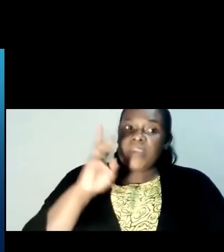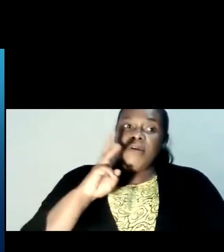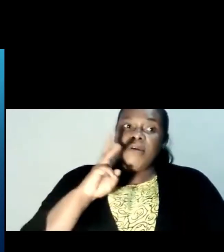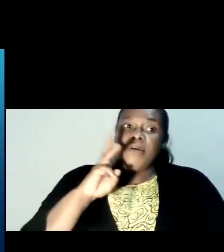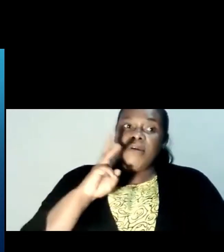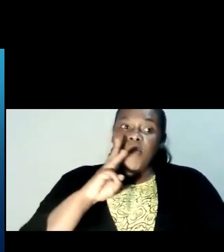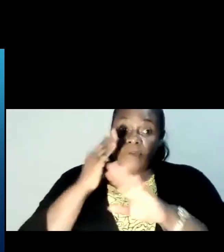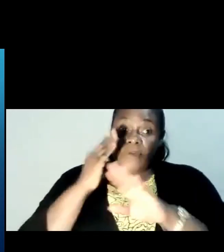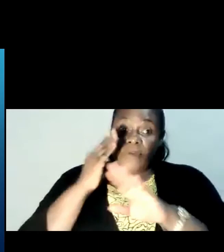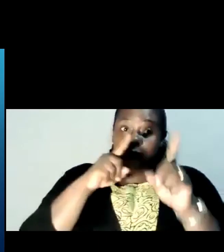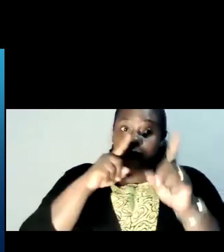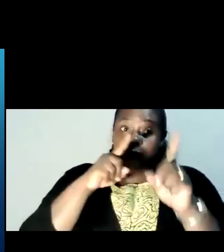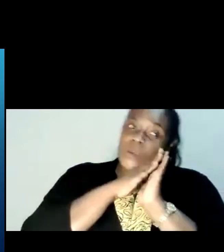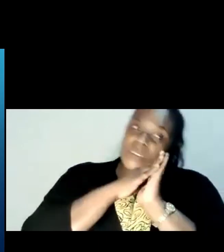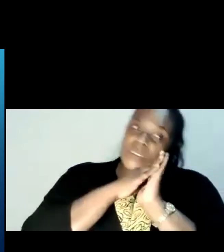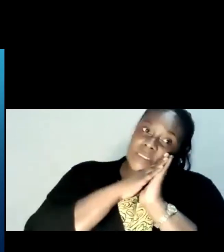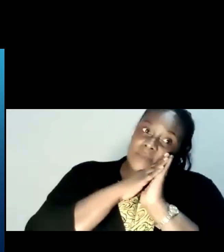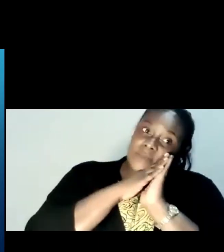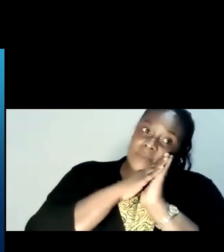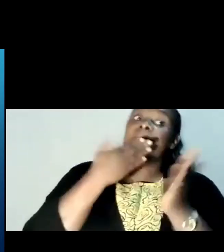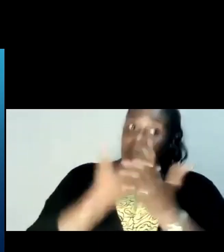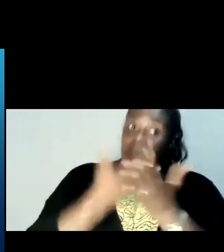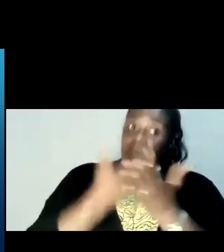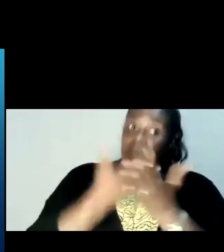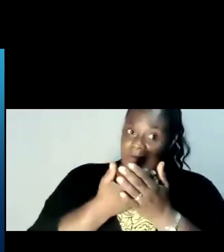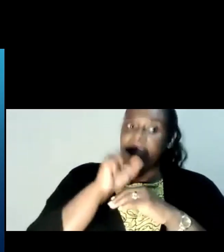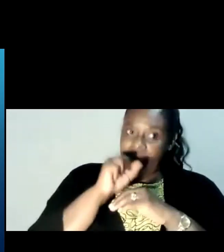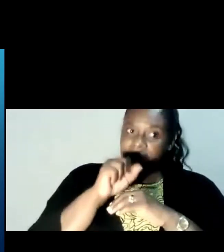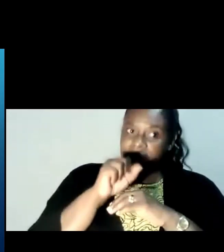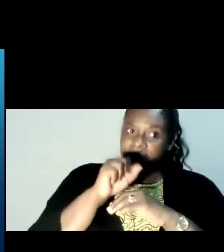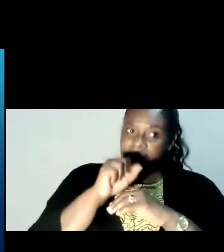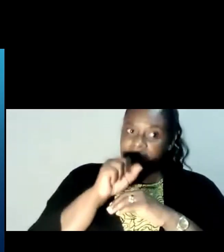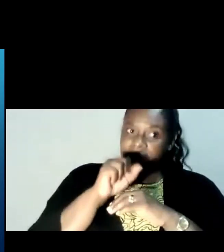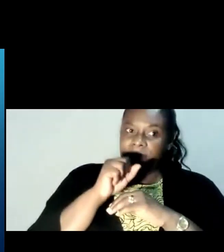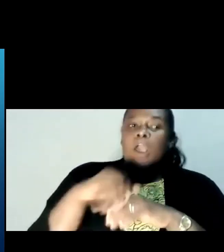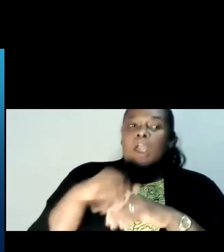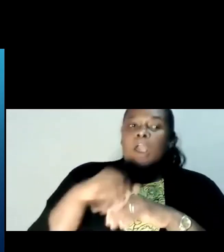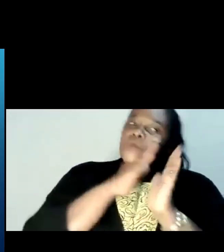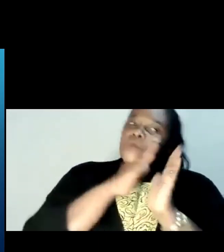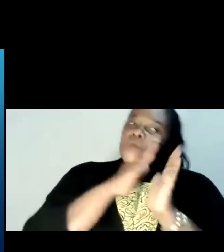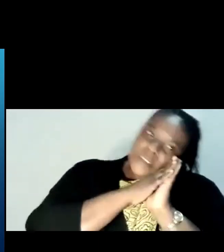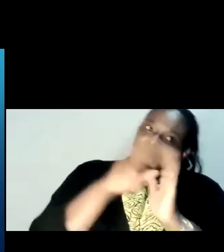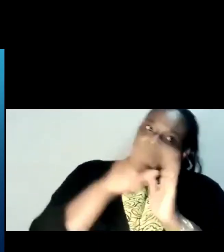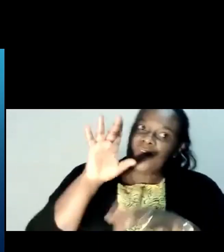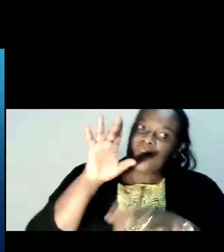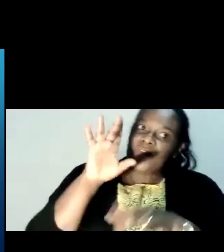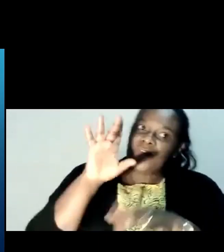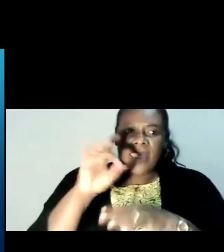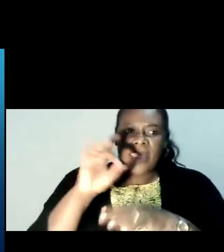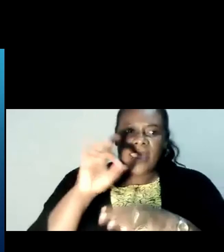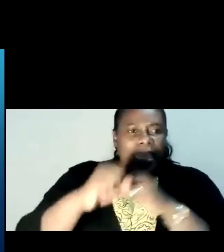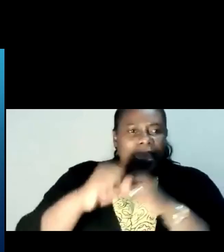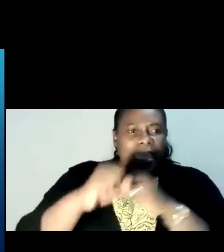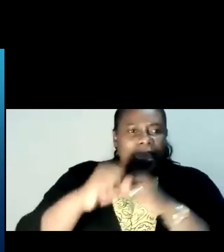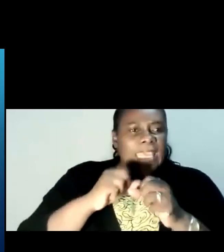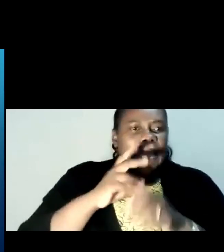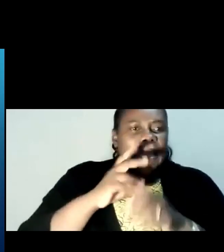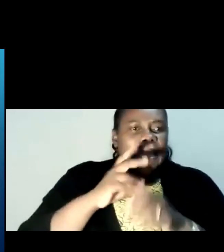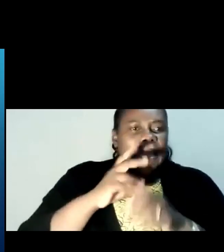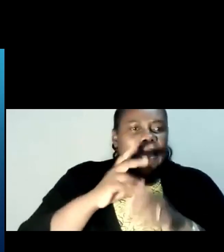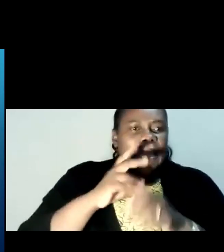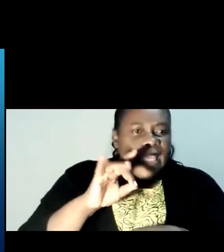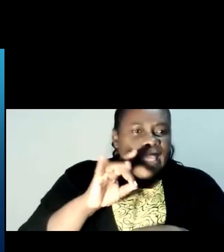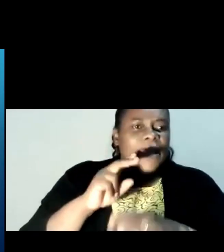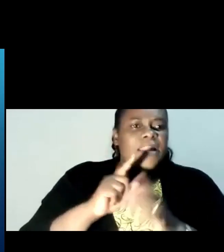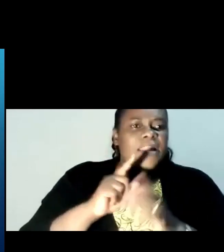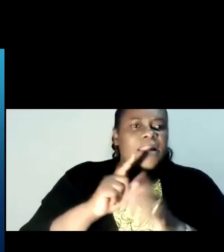because we tend to sleep for usually 8 hours or so, and so we're without water all of that time.